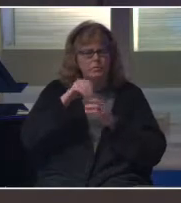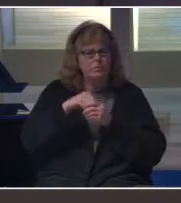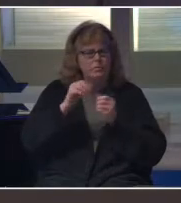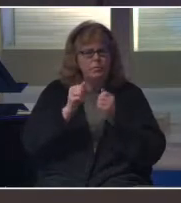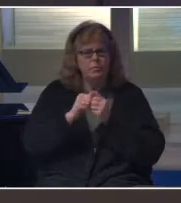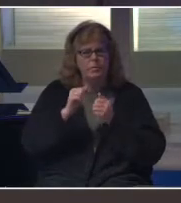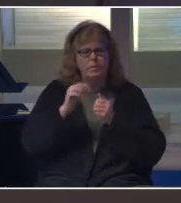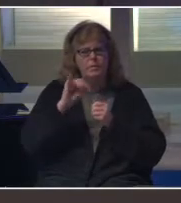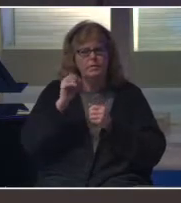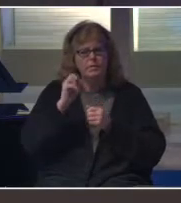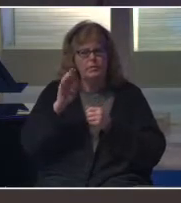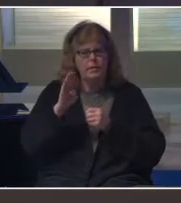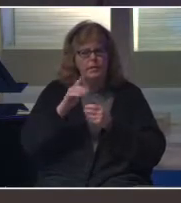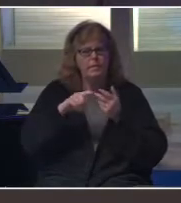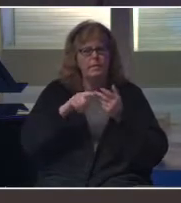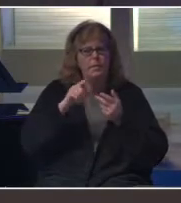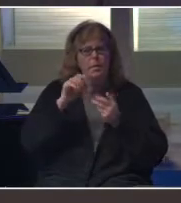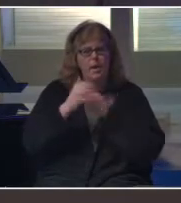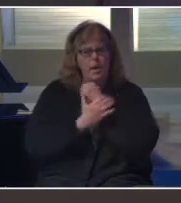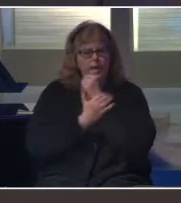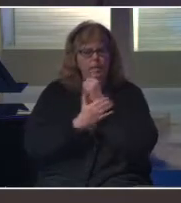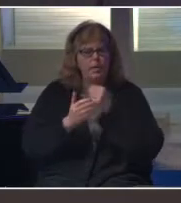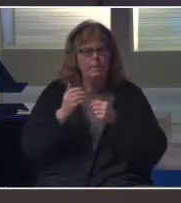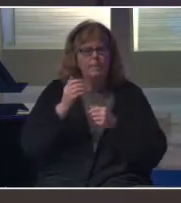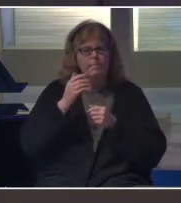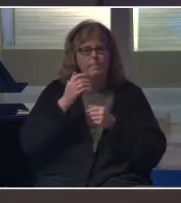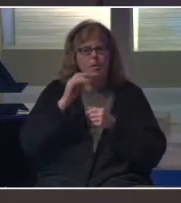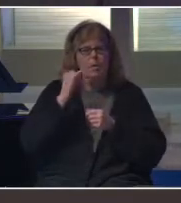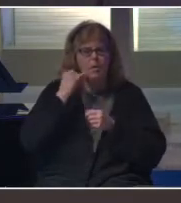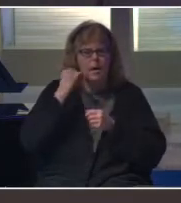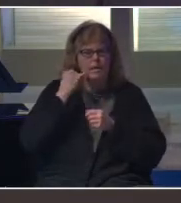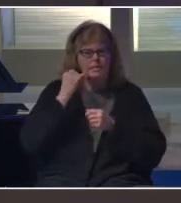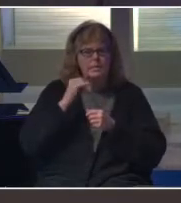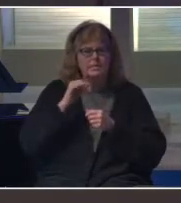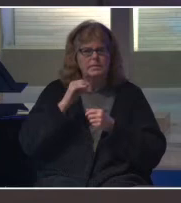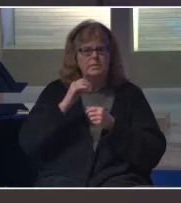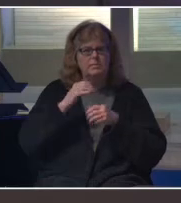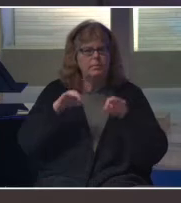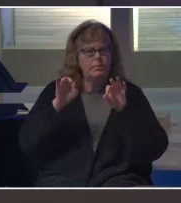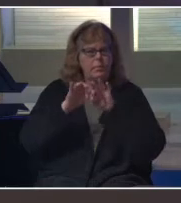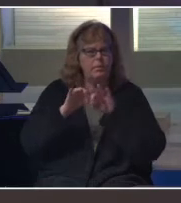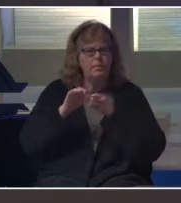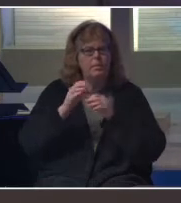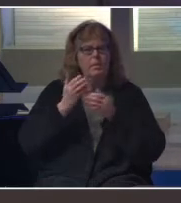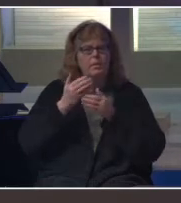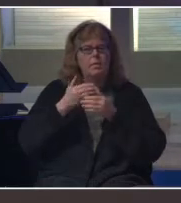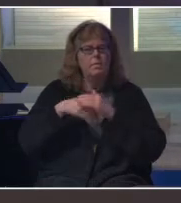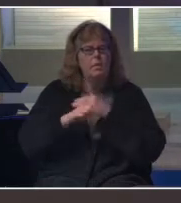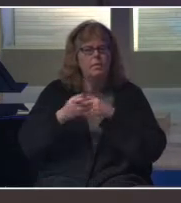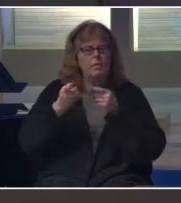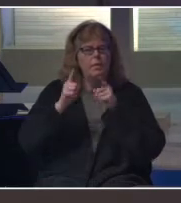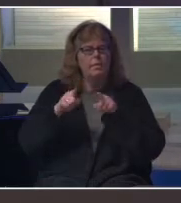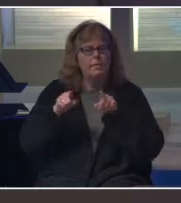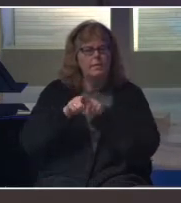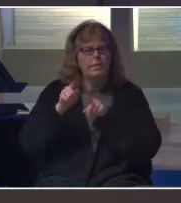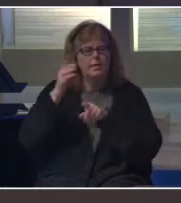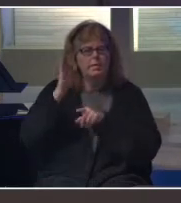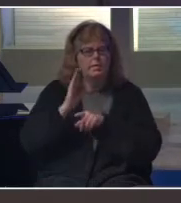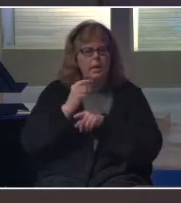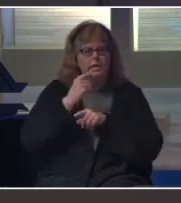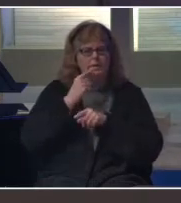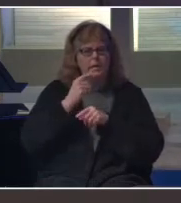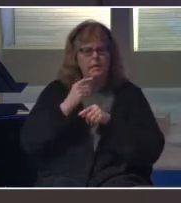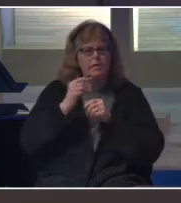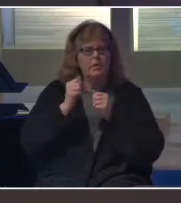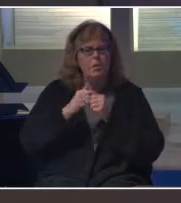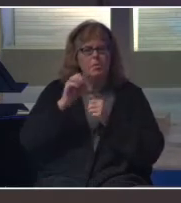merit of Jacob or the merit of Abraham or the merit of Isaac. The birth took place just as God said,